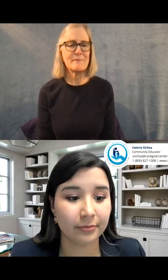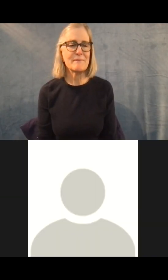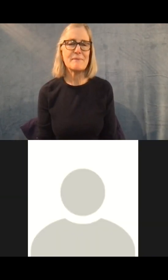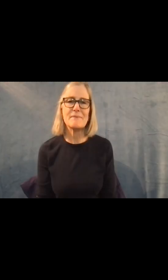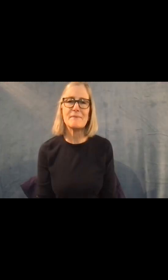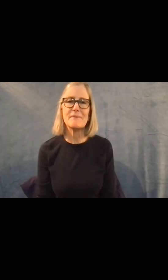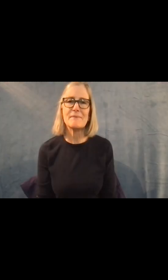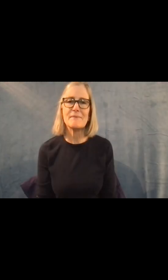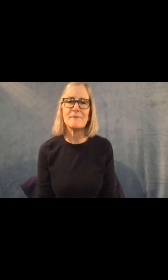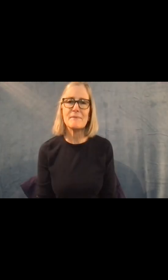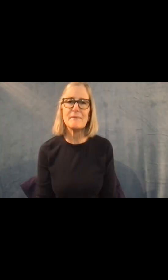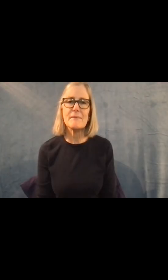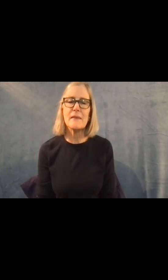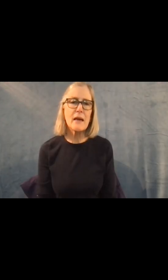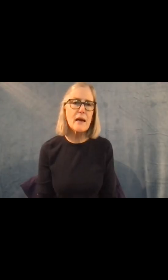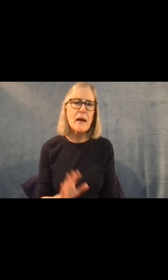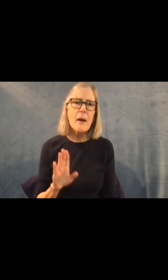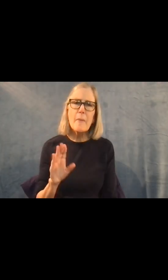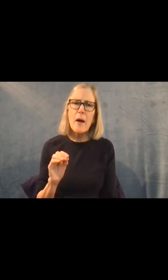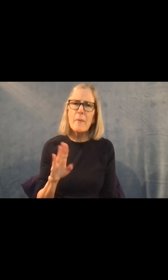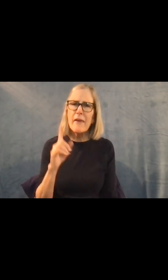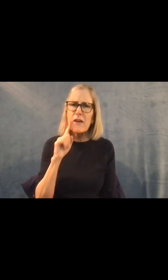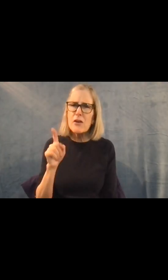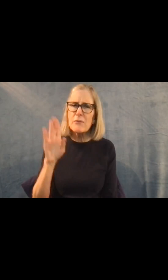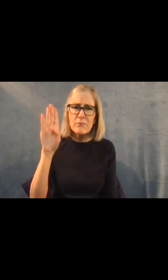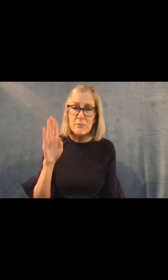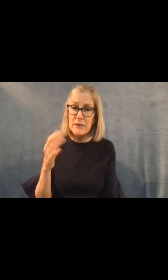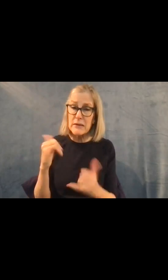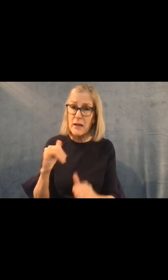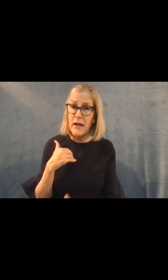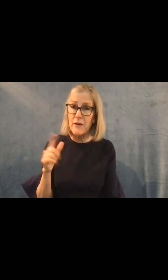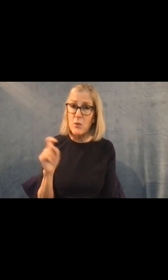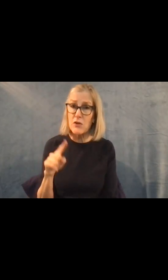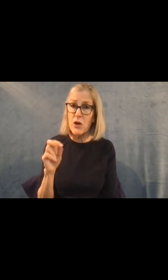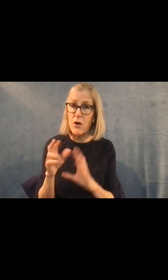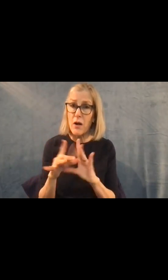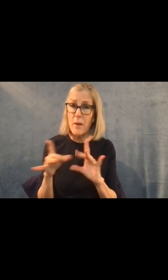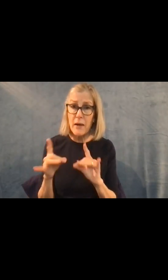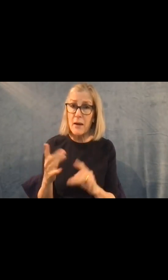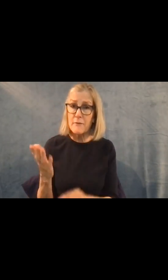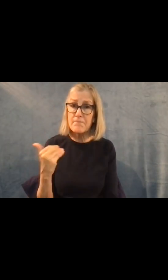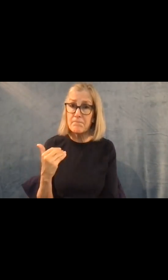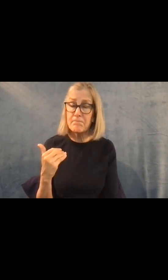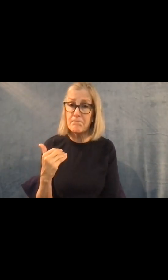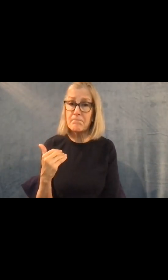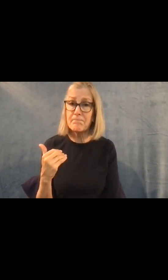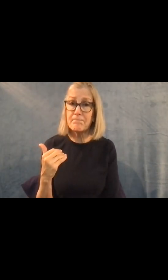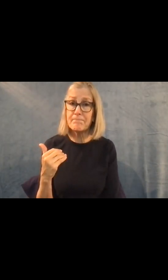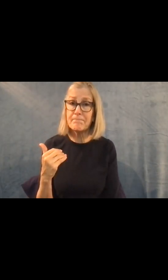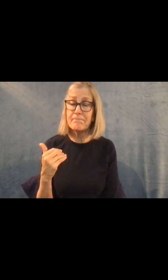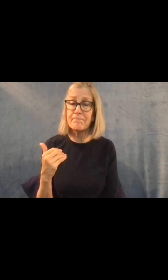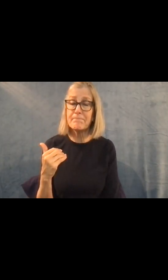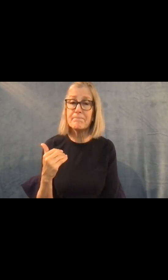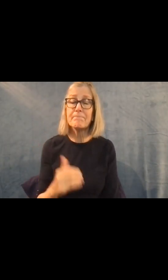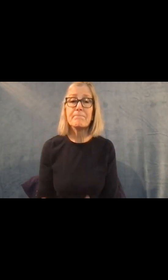All right, and Bob, I think you had your hand up, but you put it down. If you still have a question or comment, feel free to jump in there.